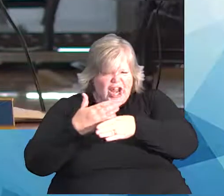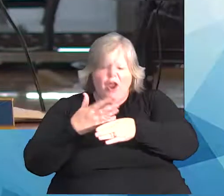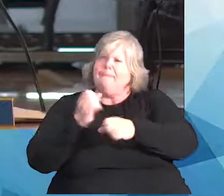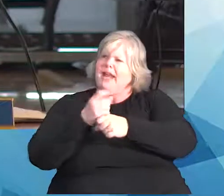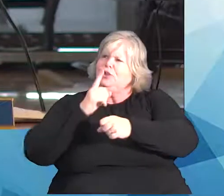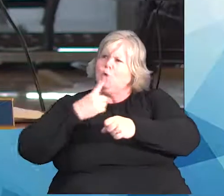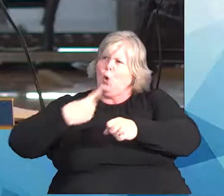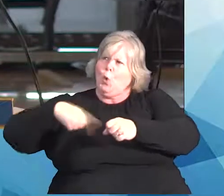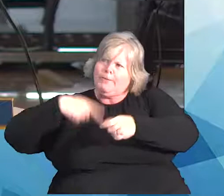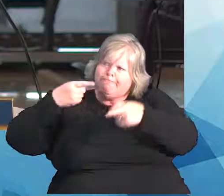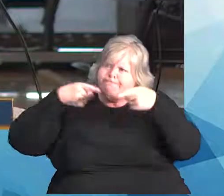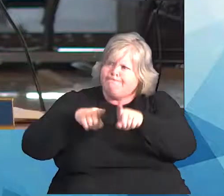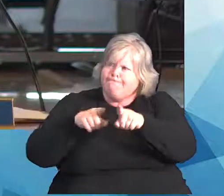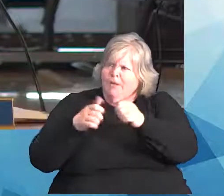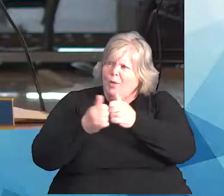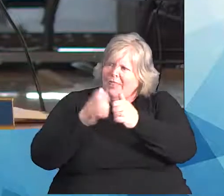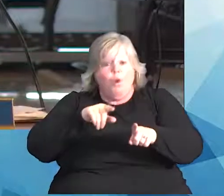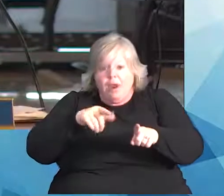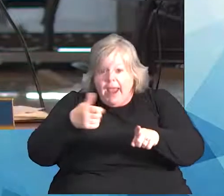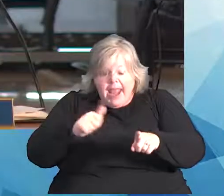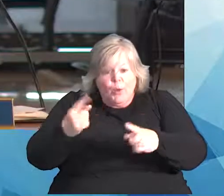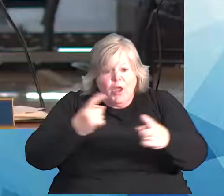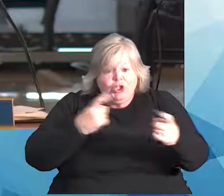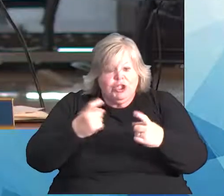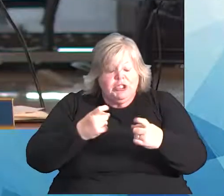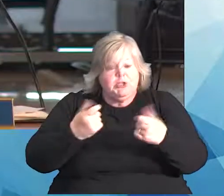that there's a lot in our strategic plan, and this will.